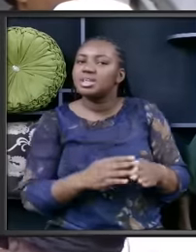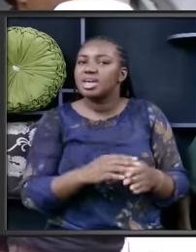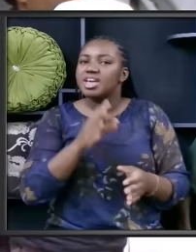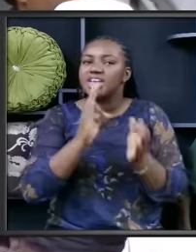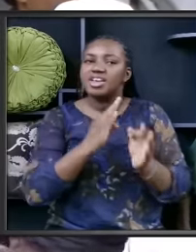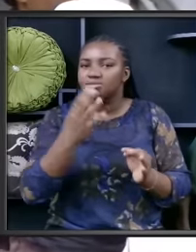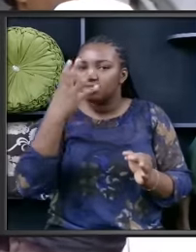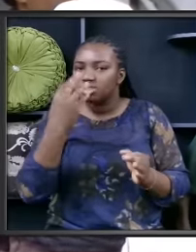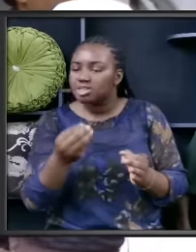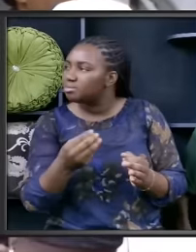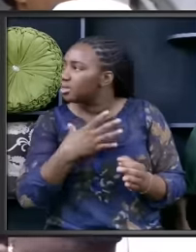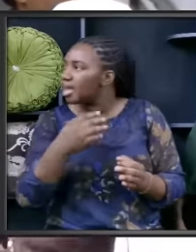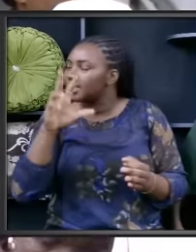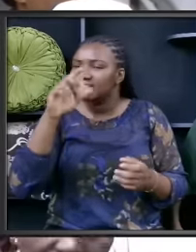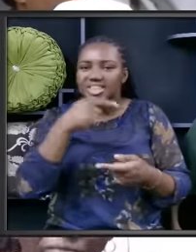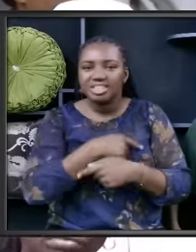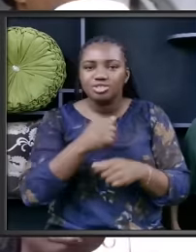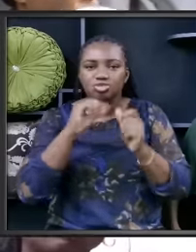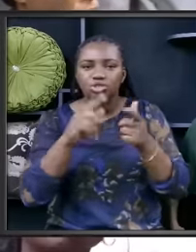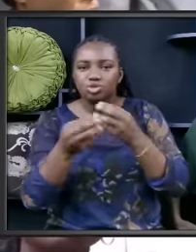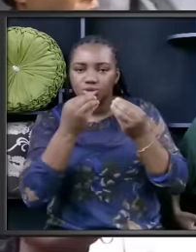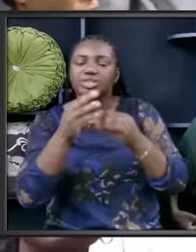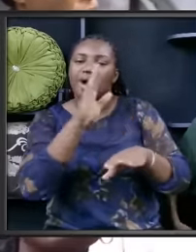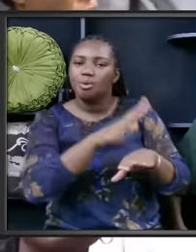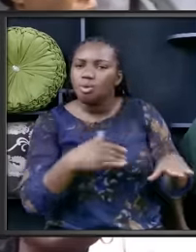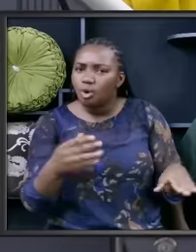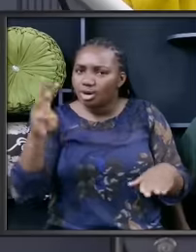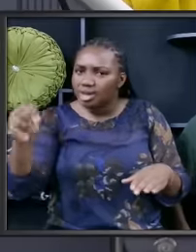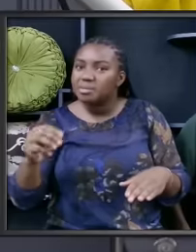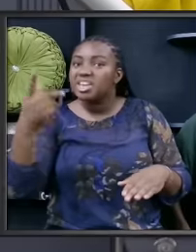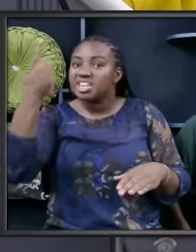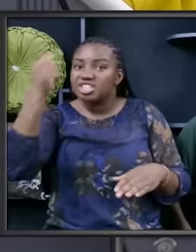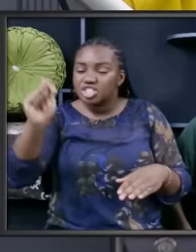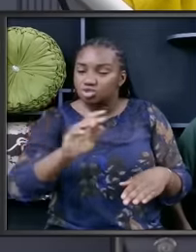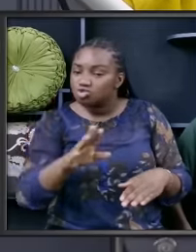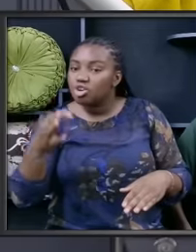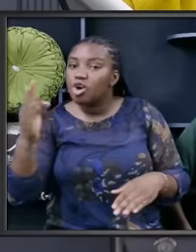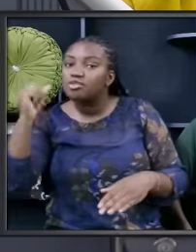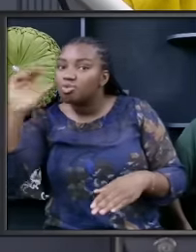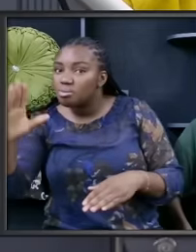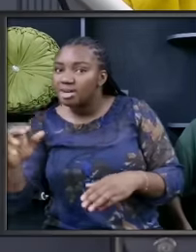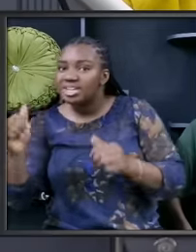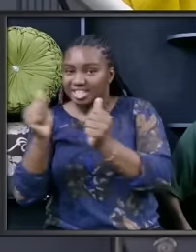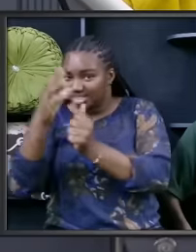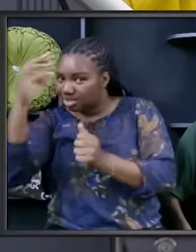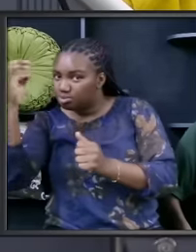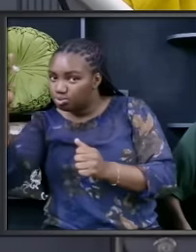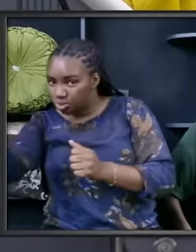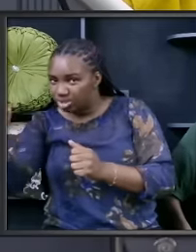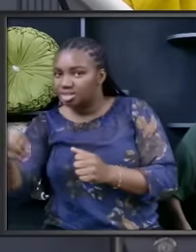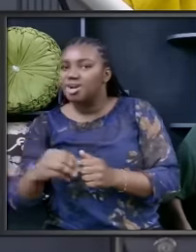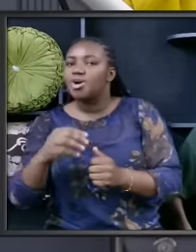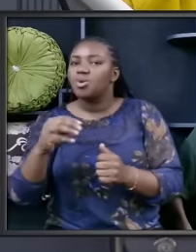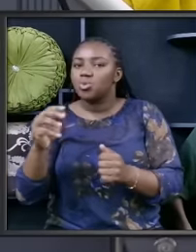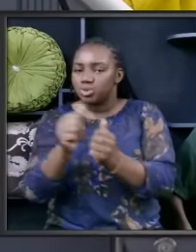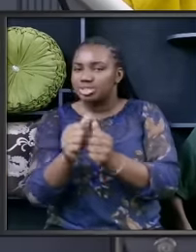anything, it's where we no see anything chop. Then I go call him phone. The children of the Uzamaka go pick call. They go pick call. Then he go